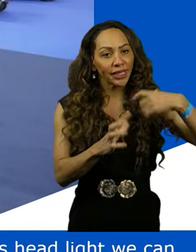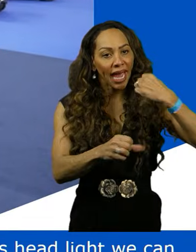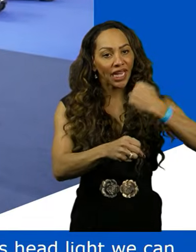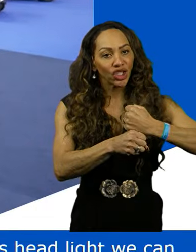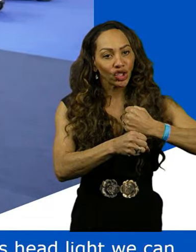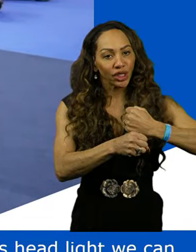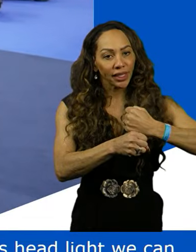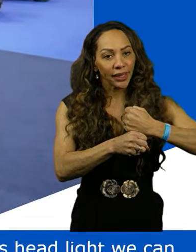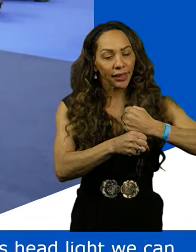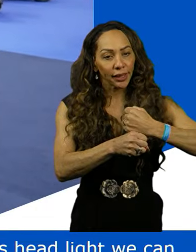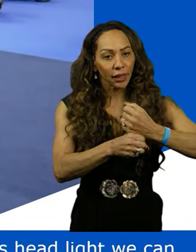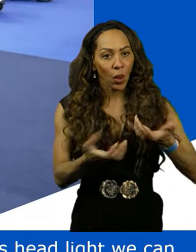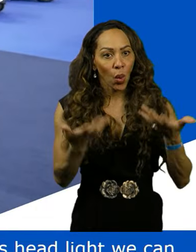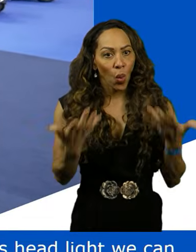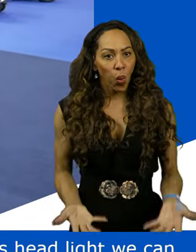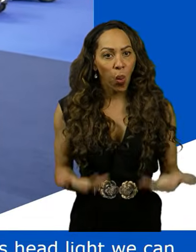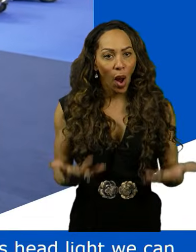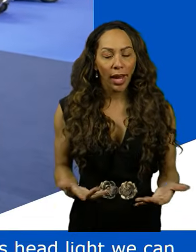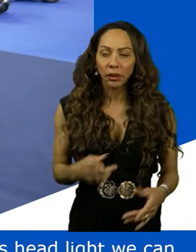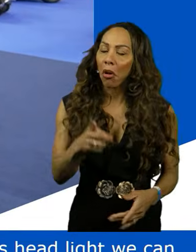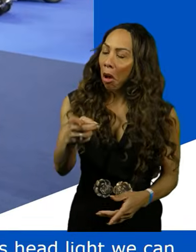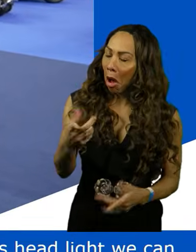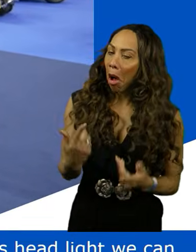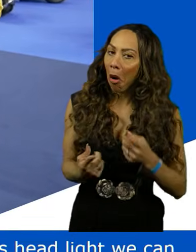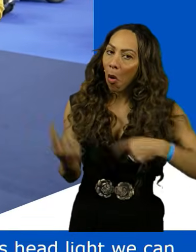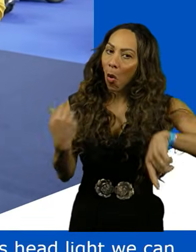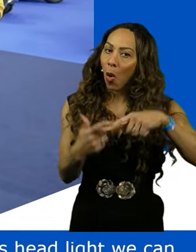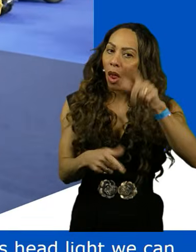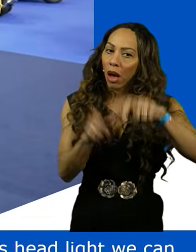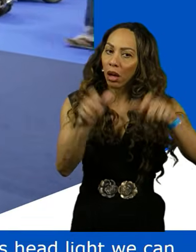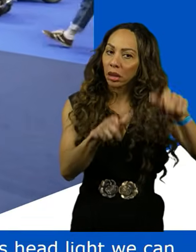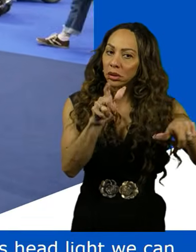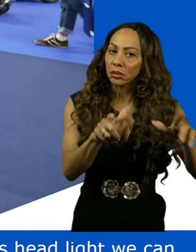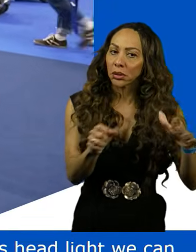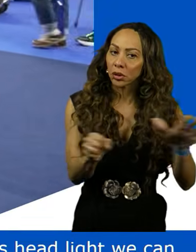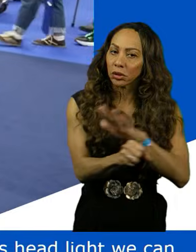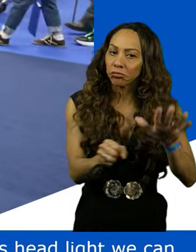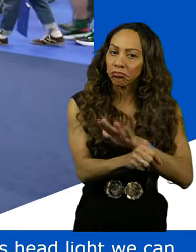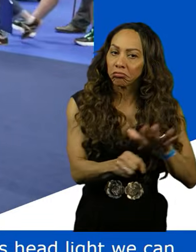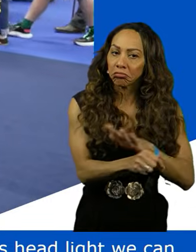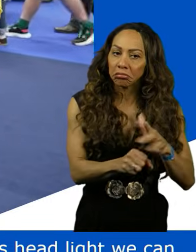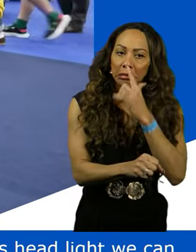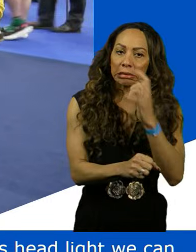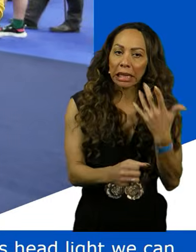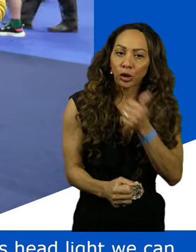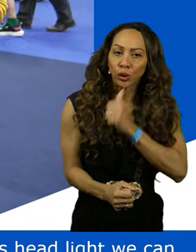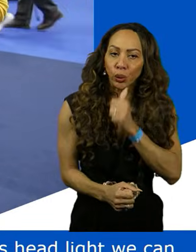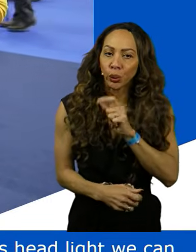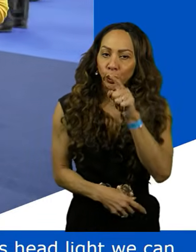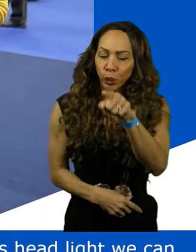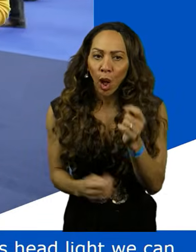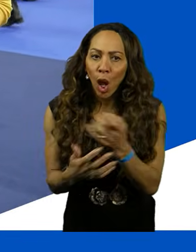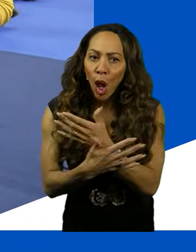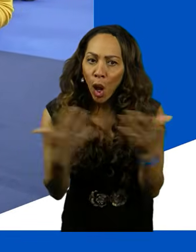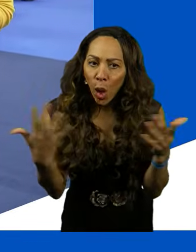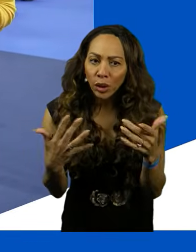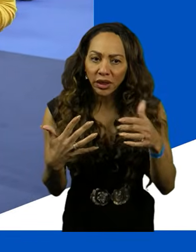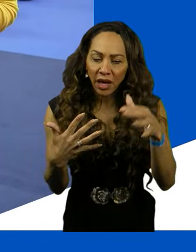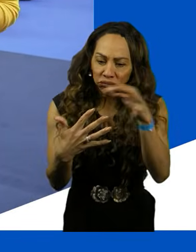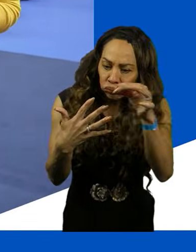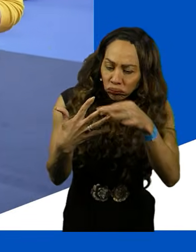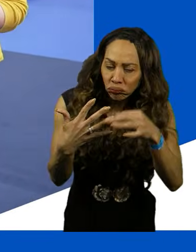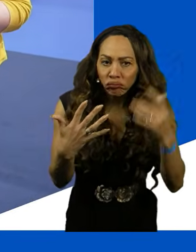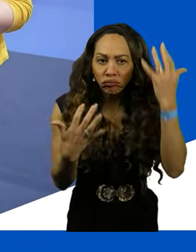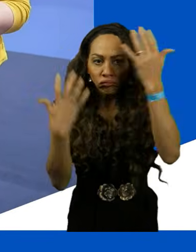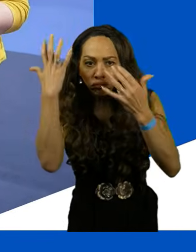users. Absolutely. Brilliant. So I can also see there's so many thoughtful details that have gone into developing this vehicle. Something that really interests me is the